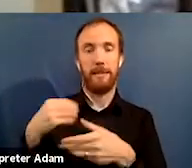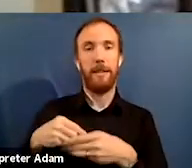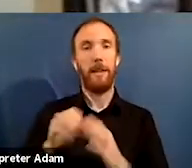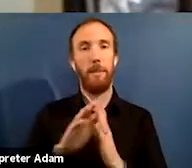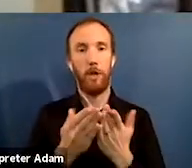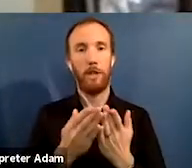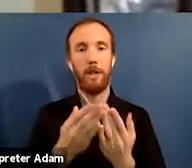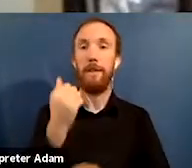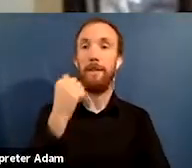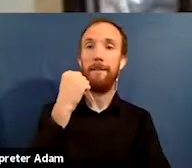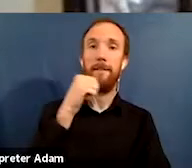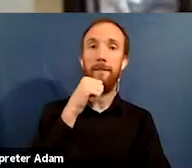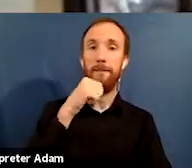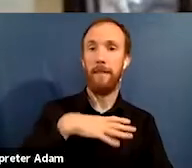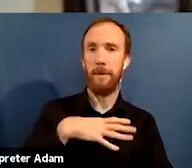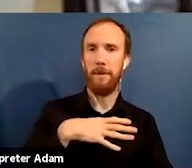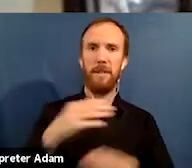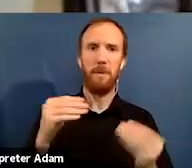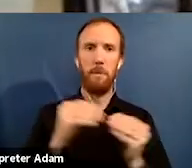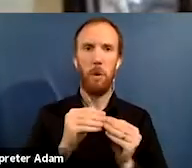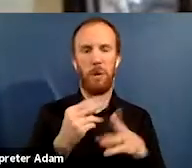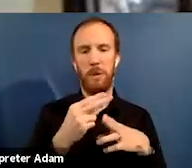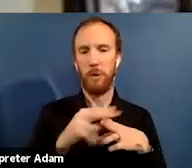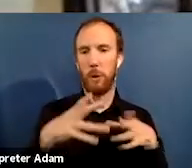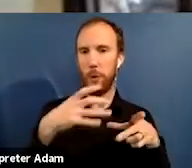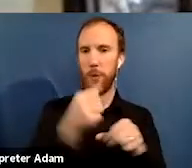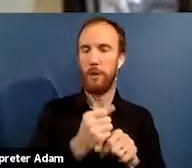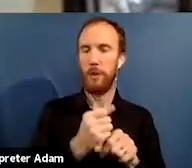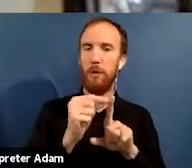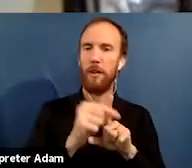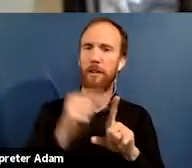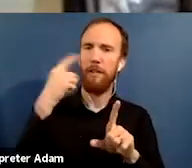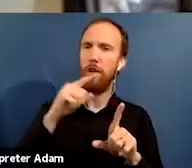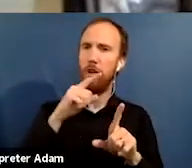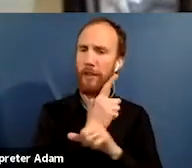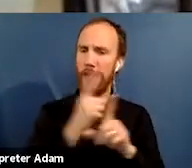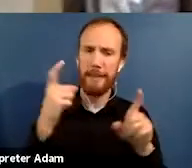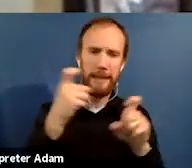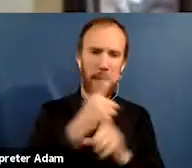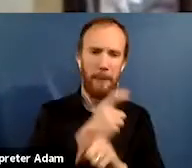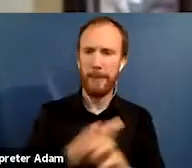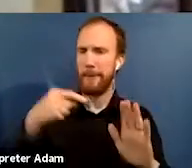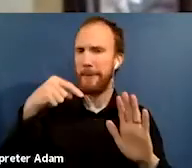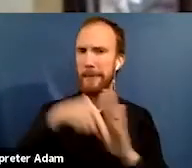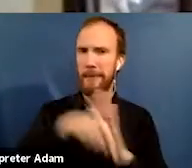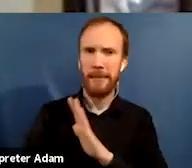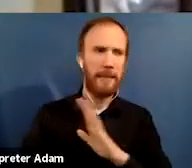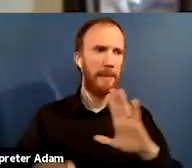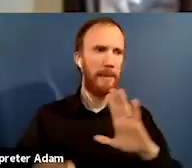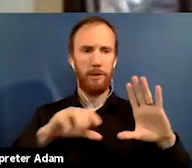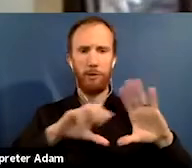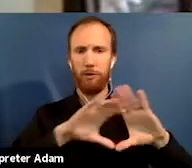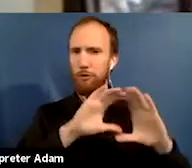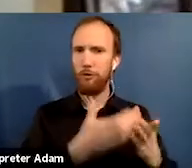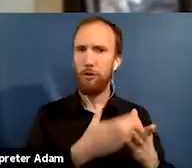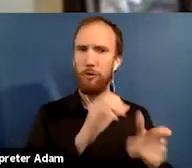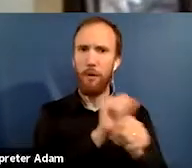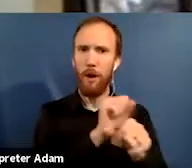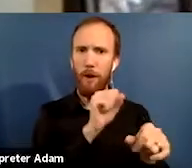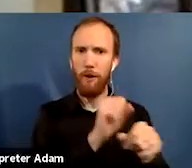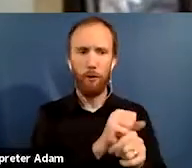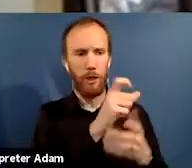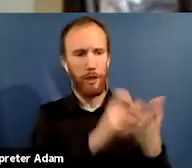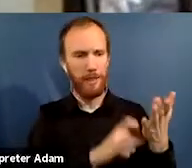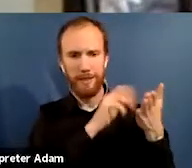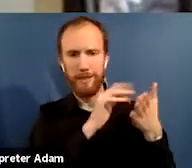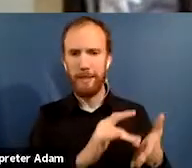of a shorthand term for an incredibly rich and long and capacious body of work that thinks